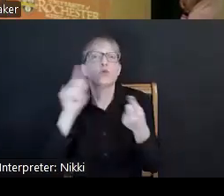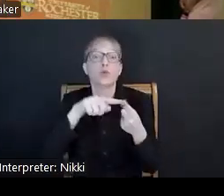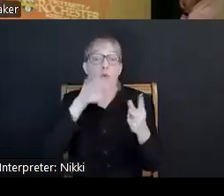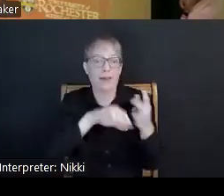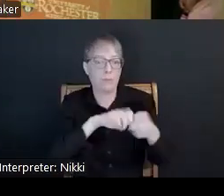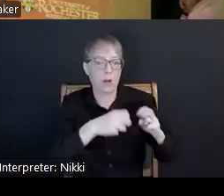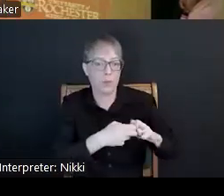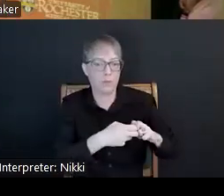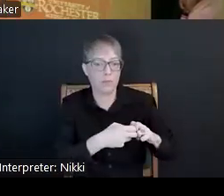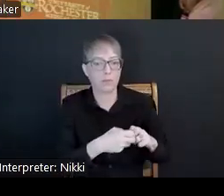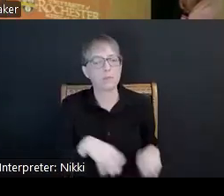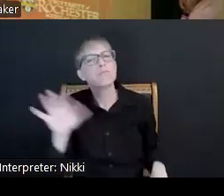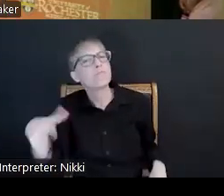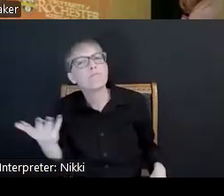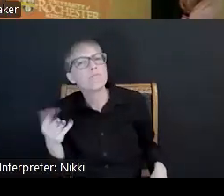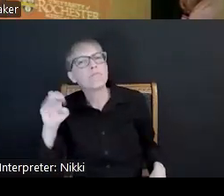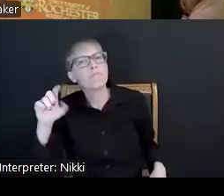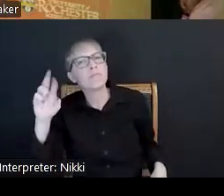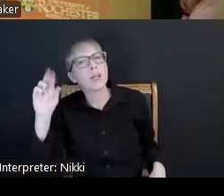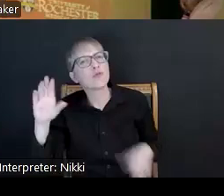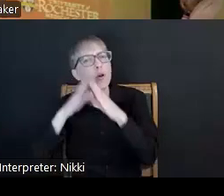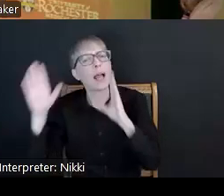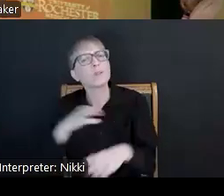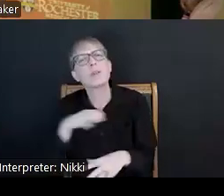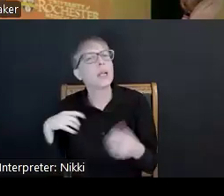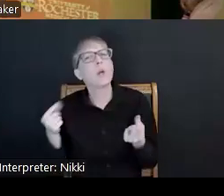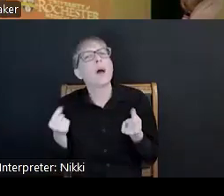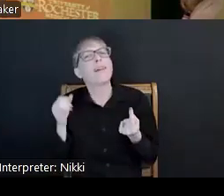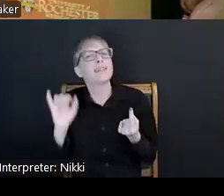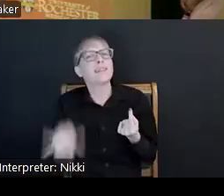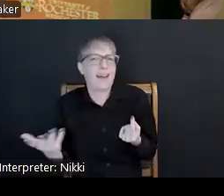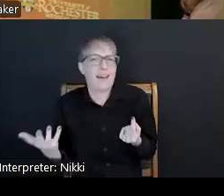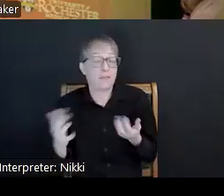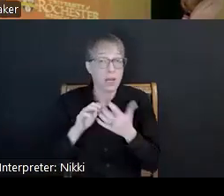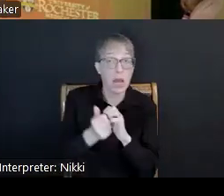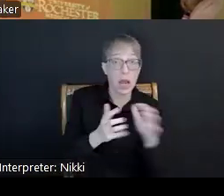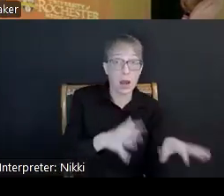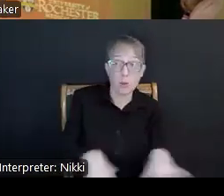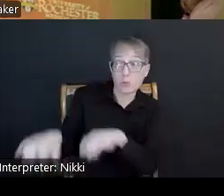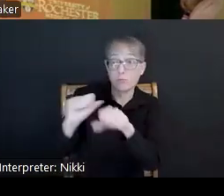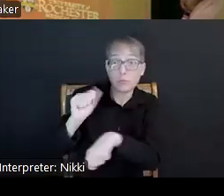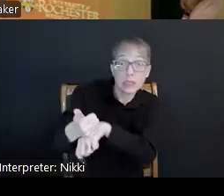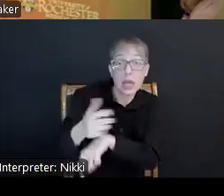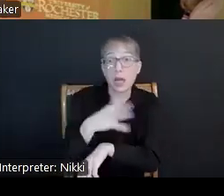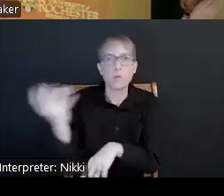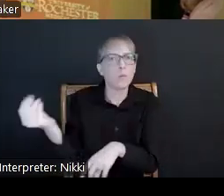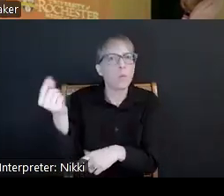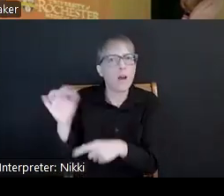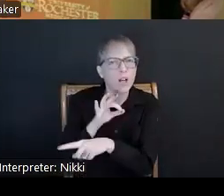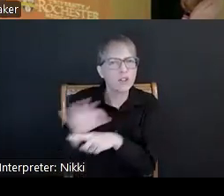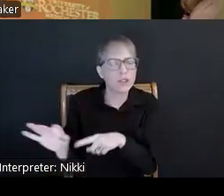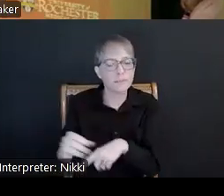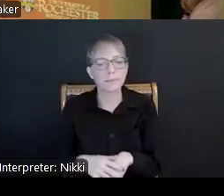Just what is the Metropolitan Housing Committee, Mr. Wilson, and how is it organized, and primarily what is its function? The committee was formed